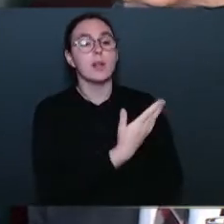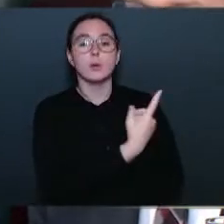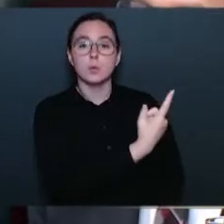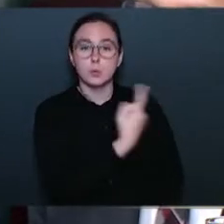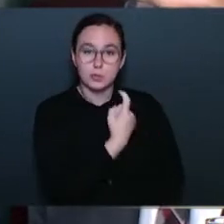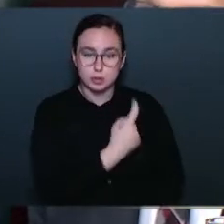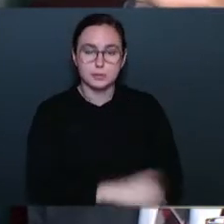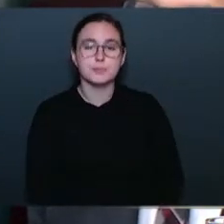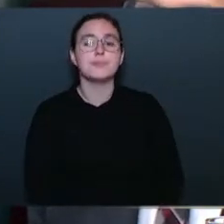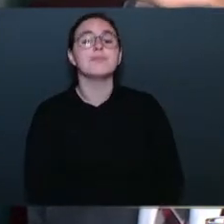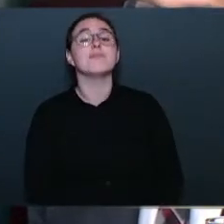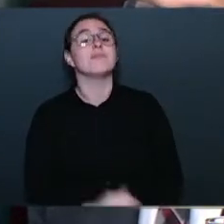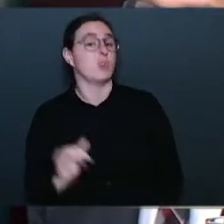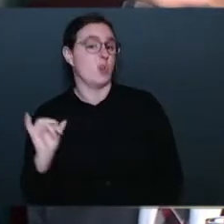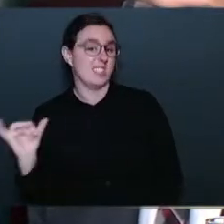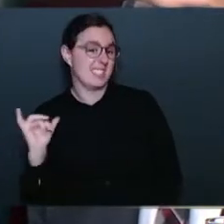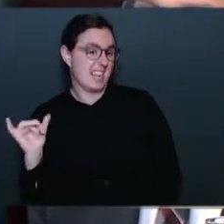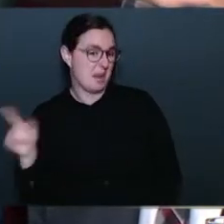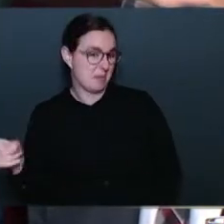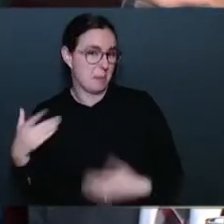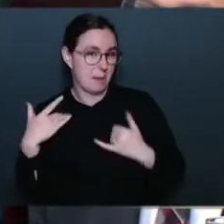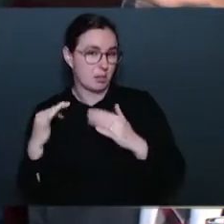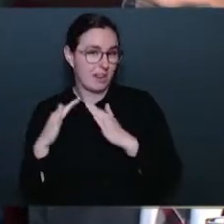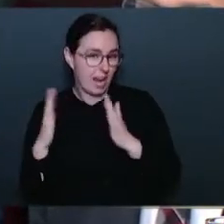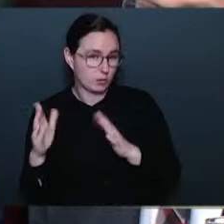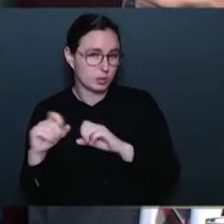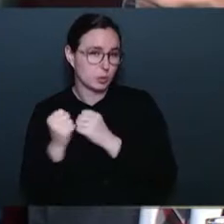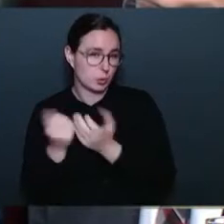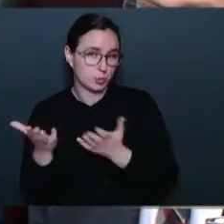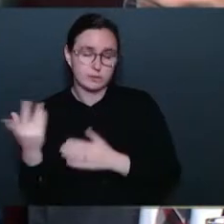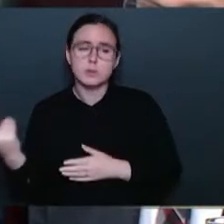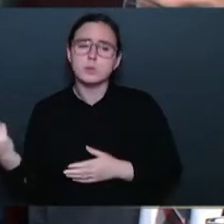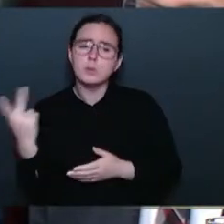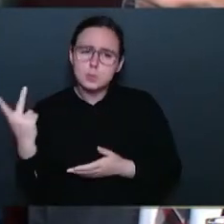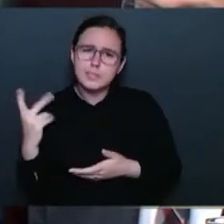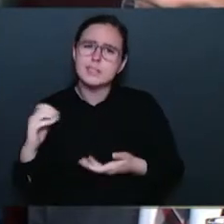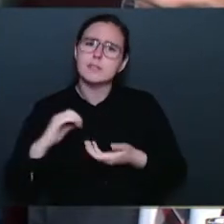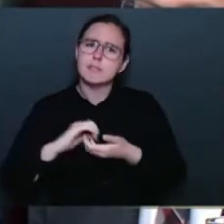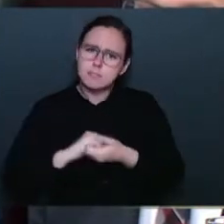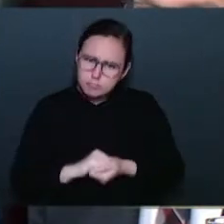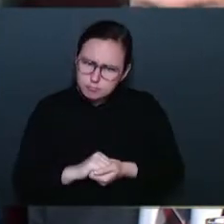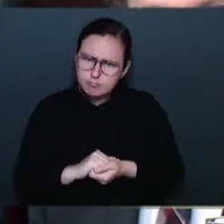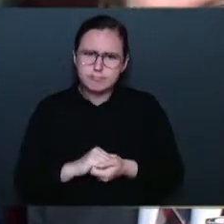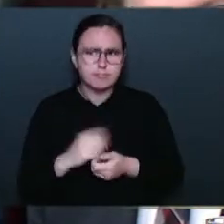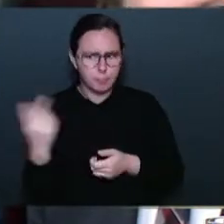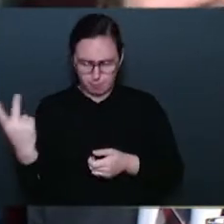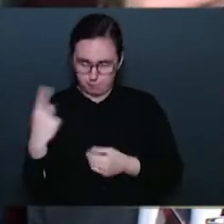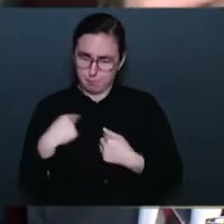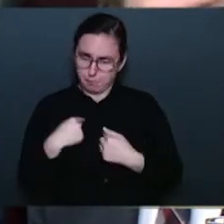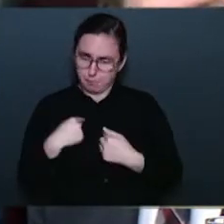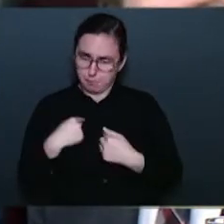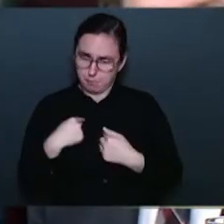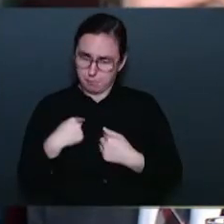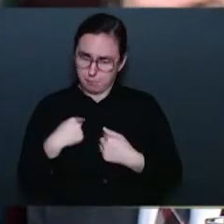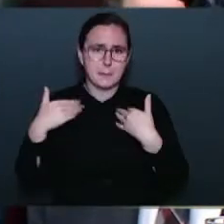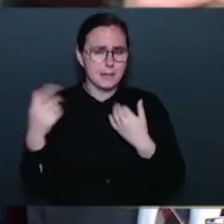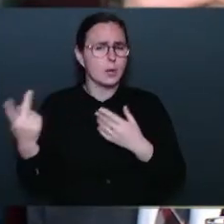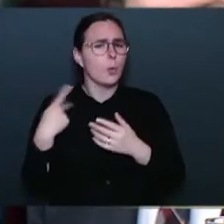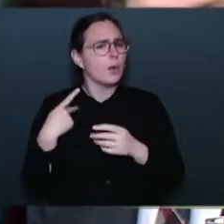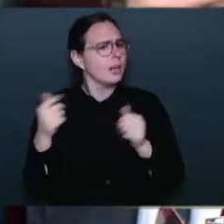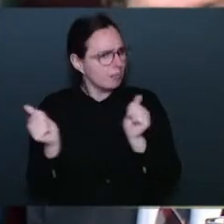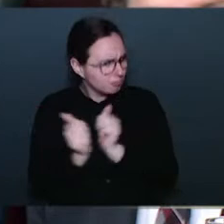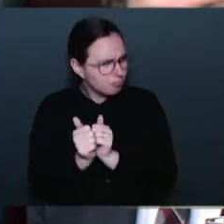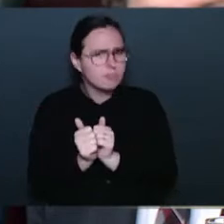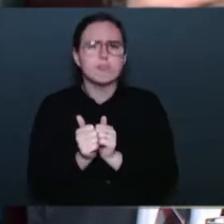we are on top of this not only his ministry but mines who is the Minister of a culture last year we increased 20